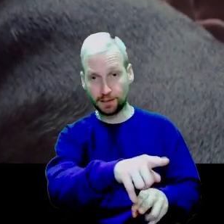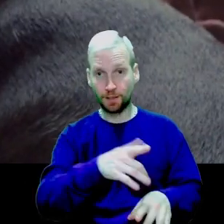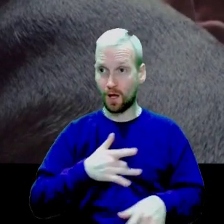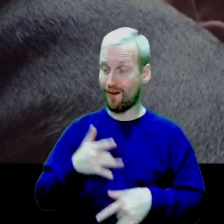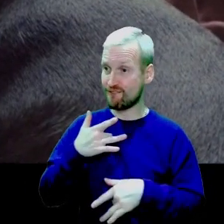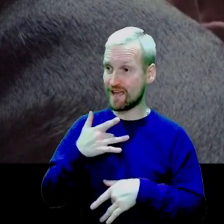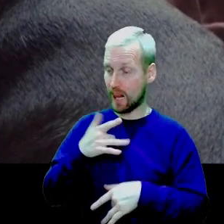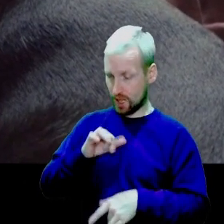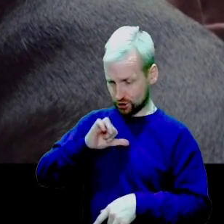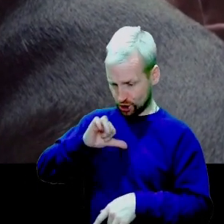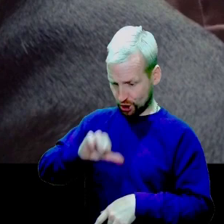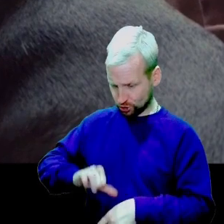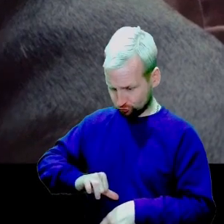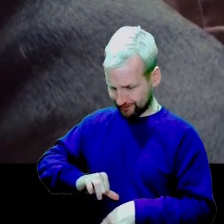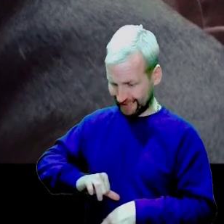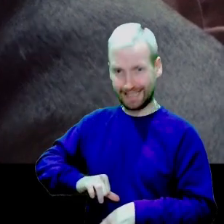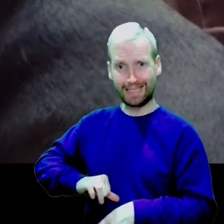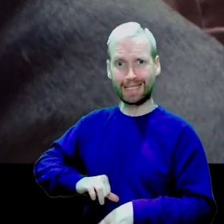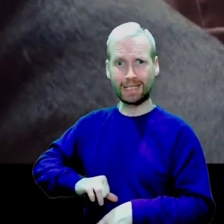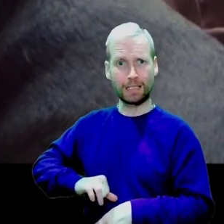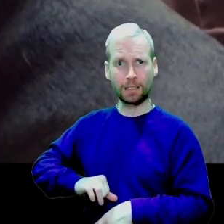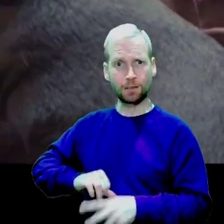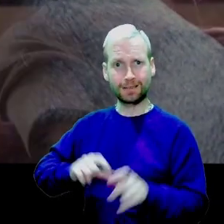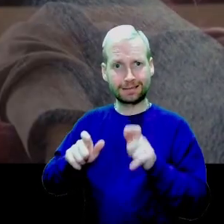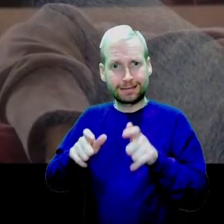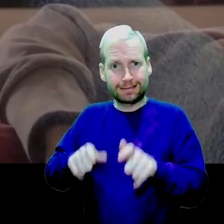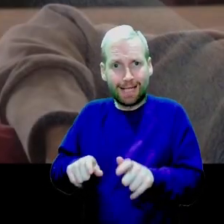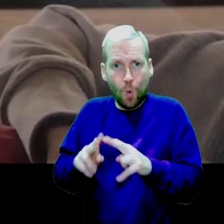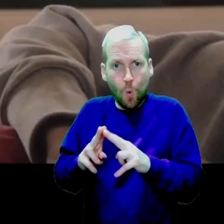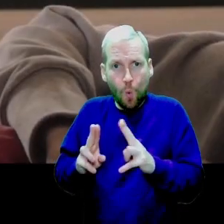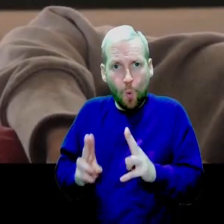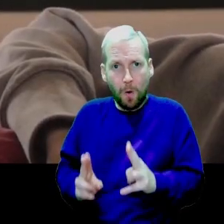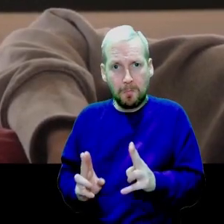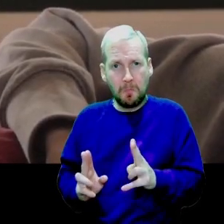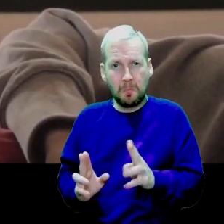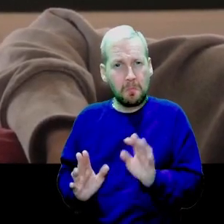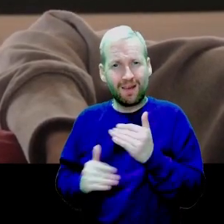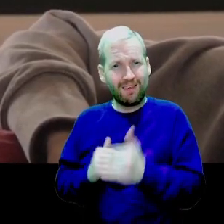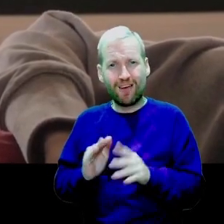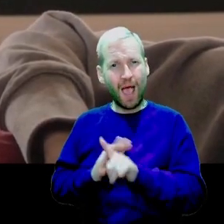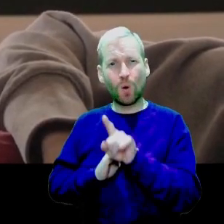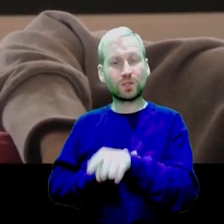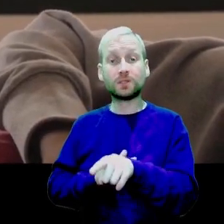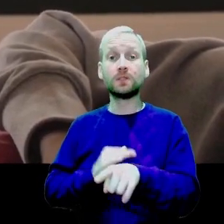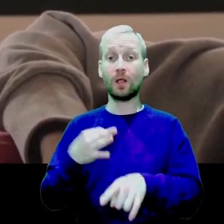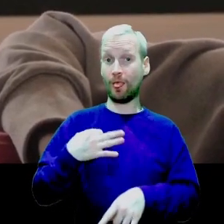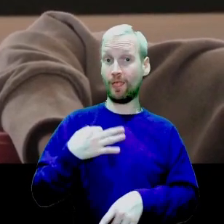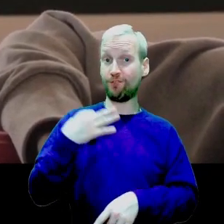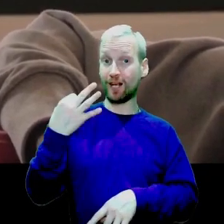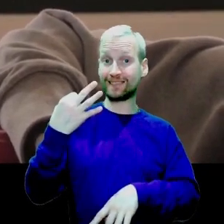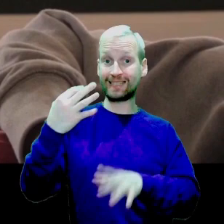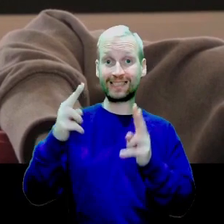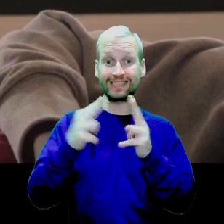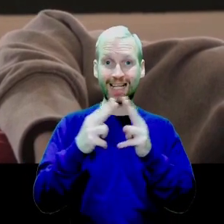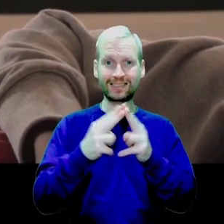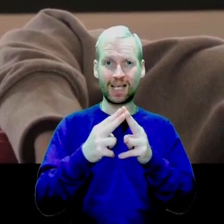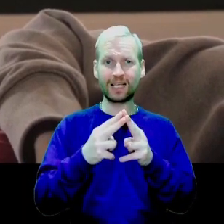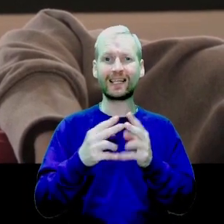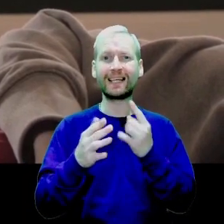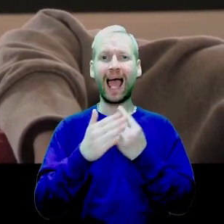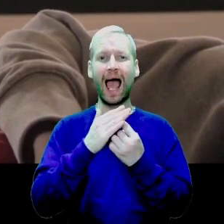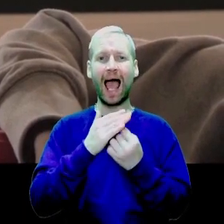the surgery you've not left your flat. Let the volunteer centre send an isolation